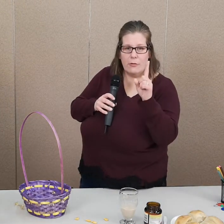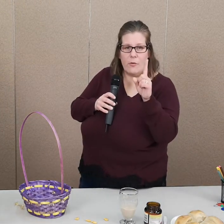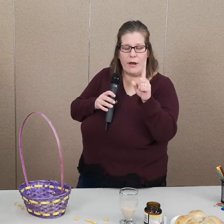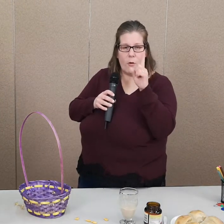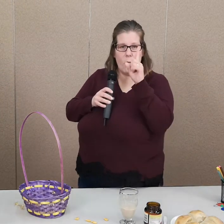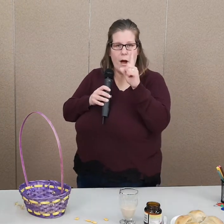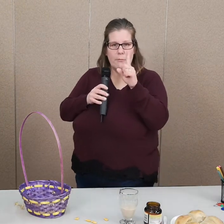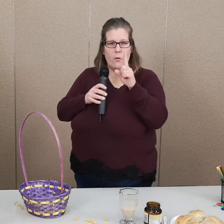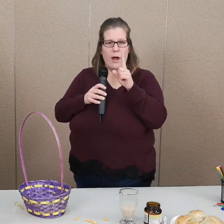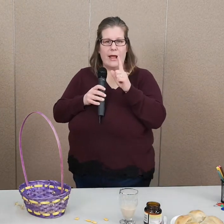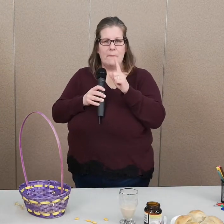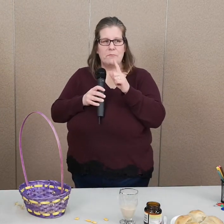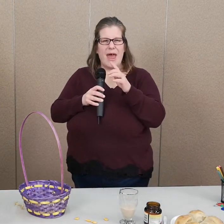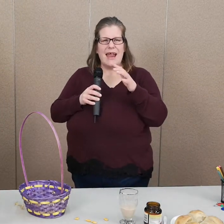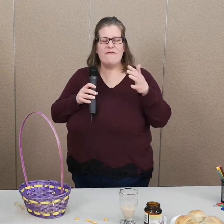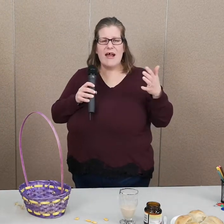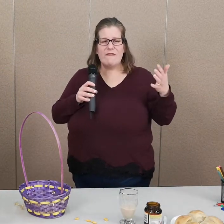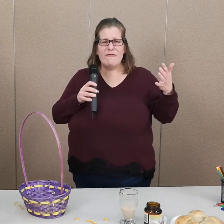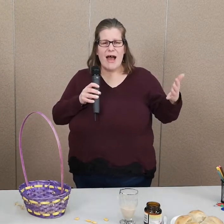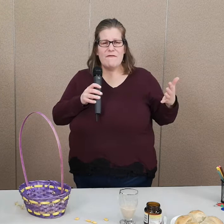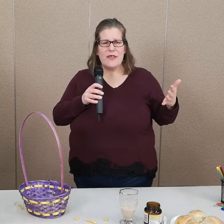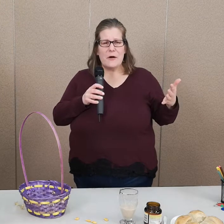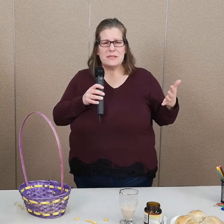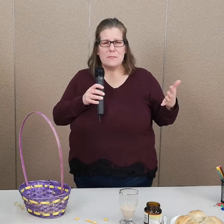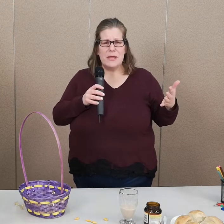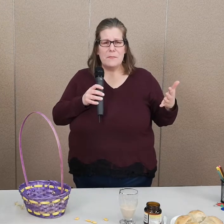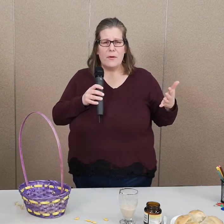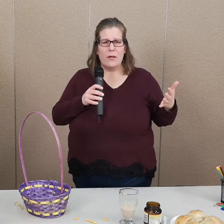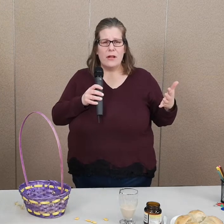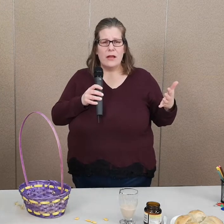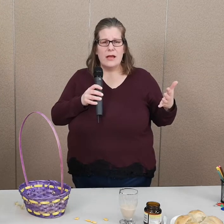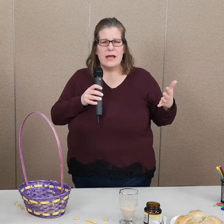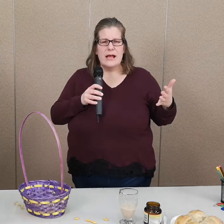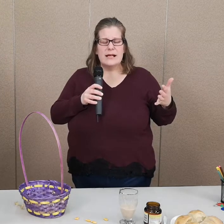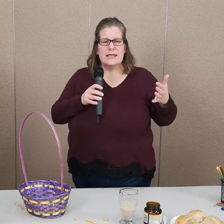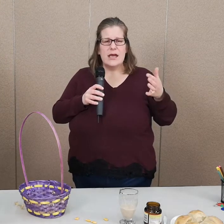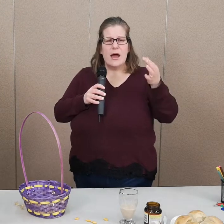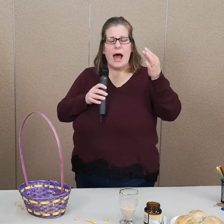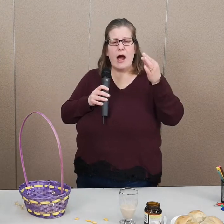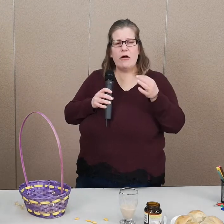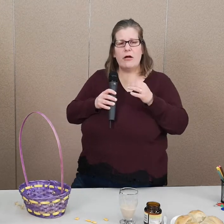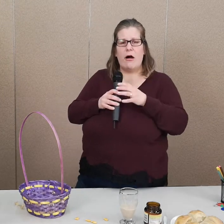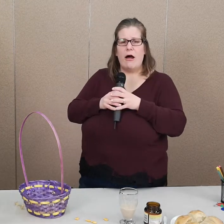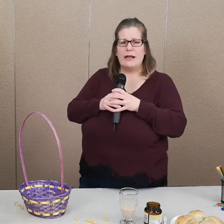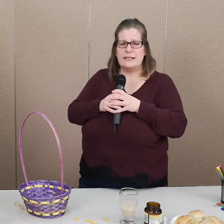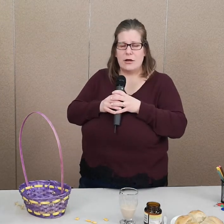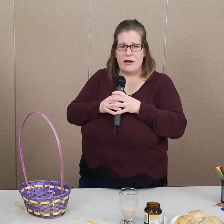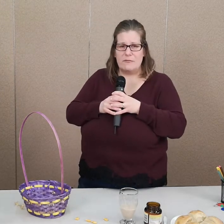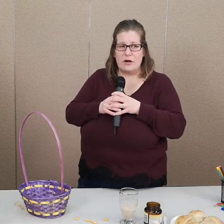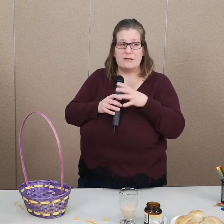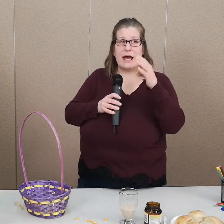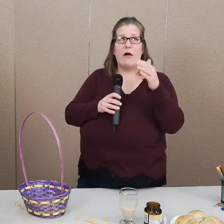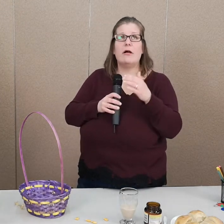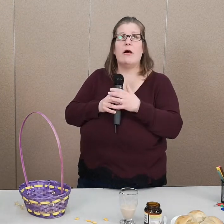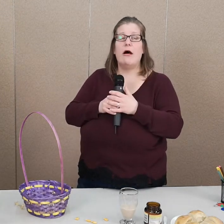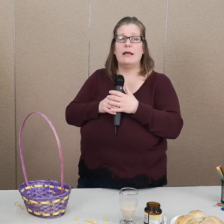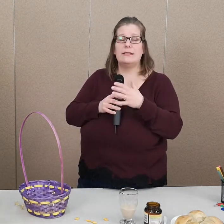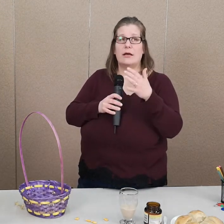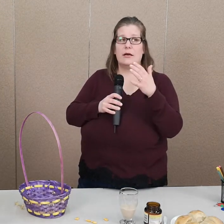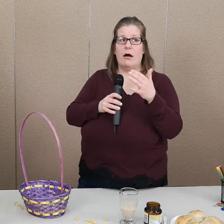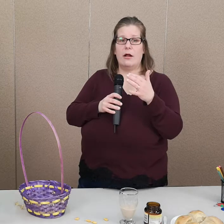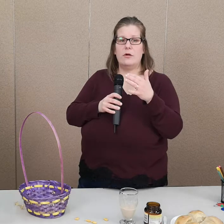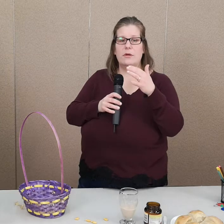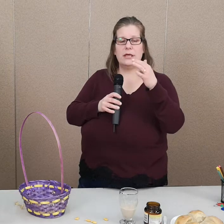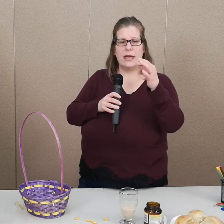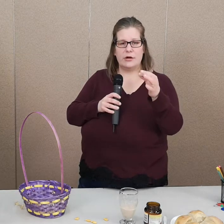one little boy. One boy. I fed 5,000 people. See, our God is a God of miracles. Our God